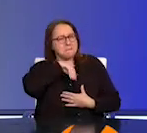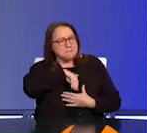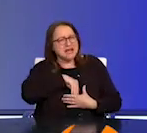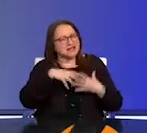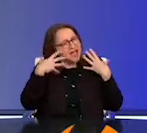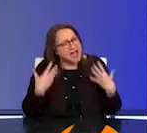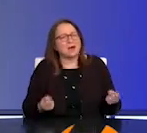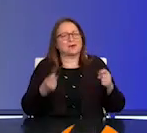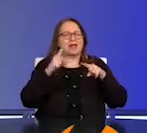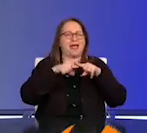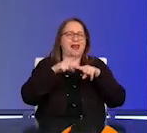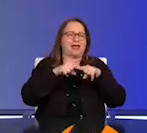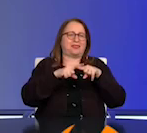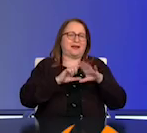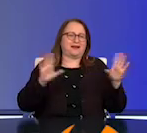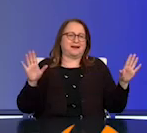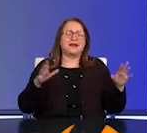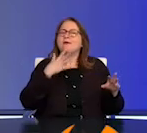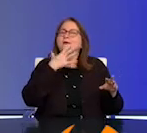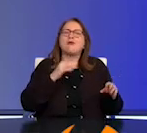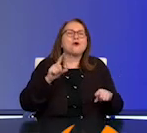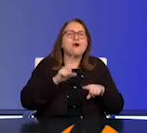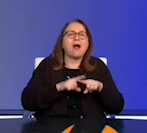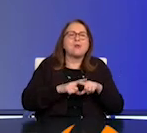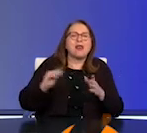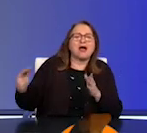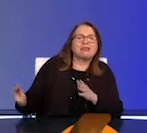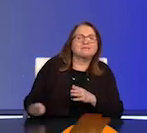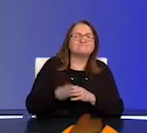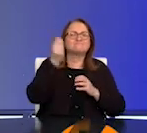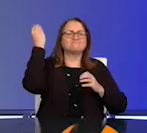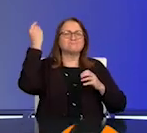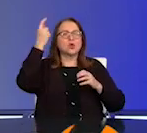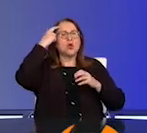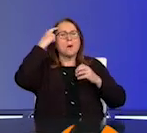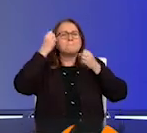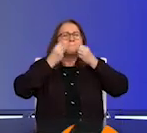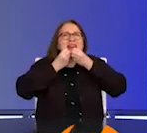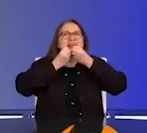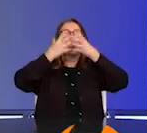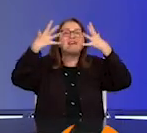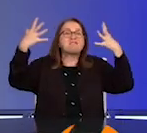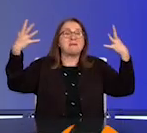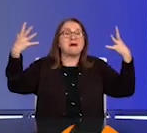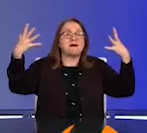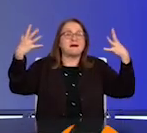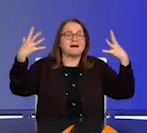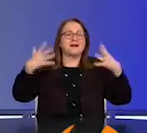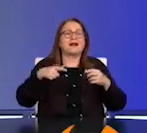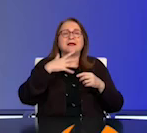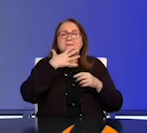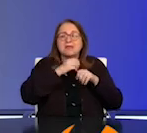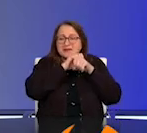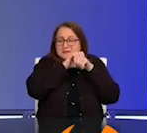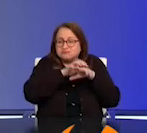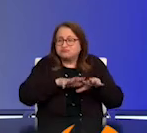As the wellspring of Western civilization, Greece's spirit runs through our societies